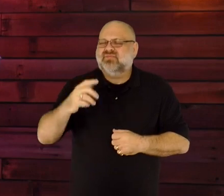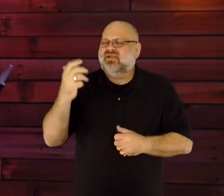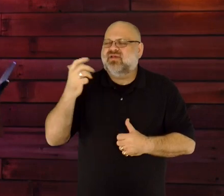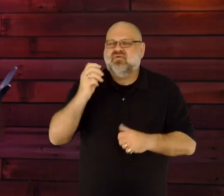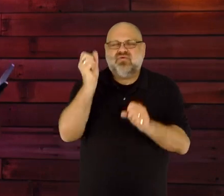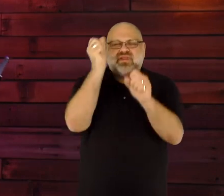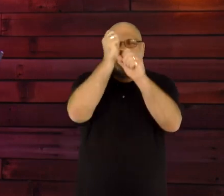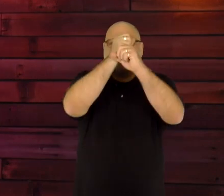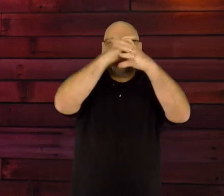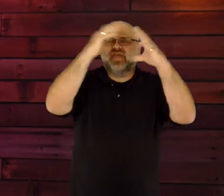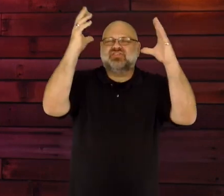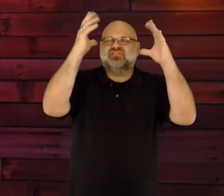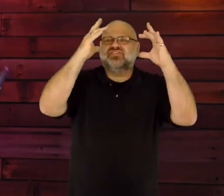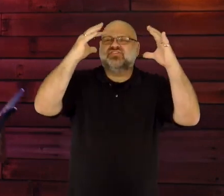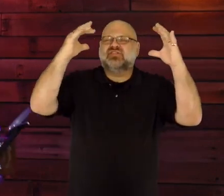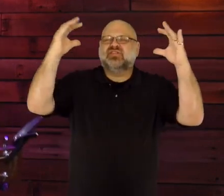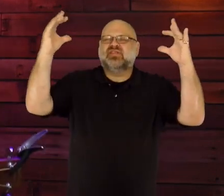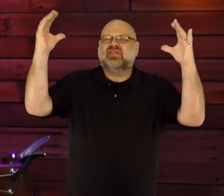Yeah, I can only